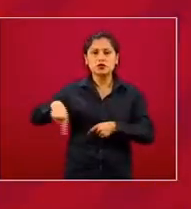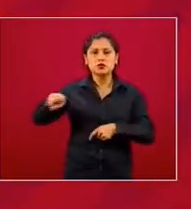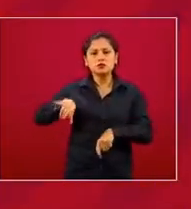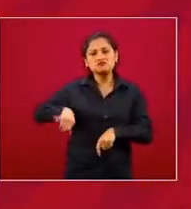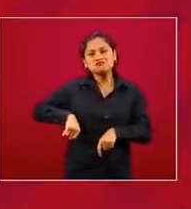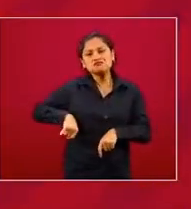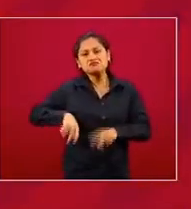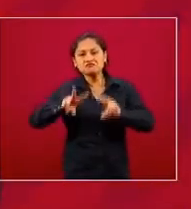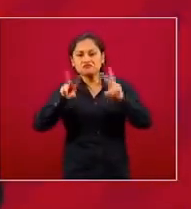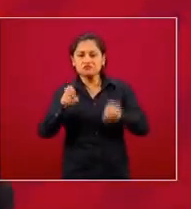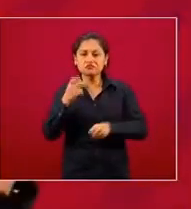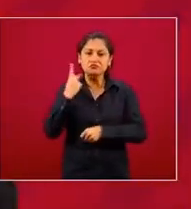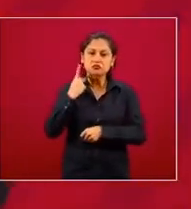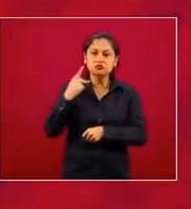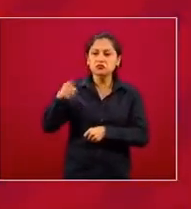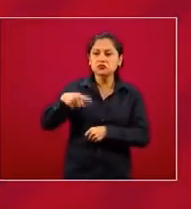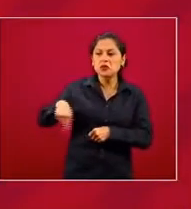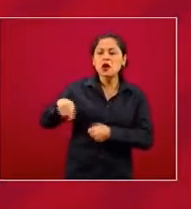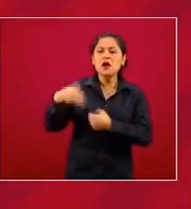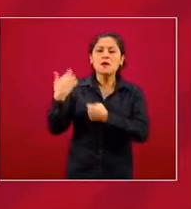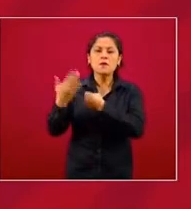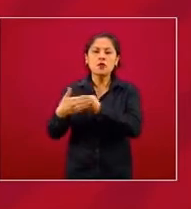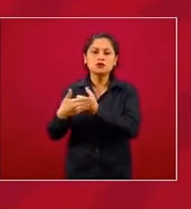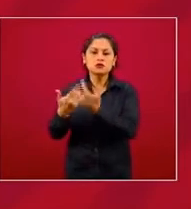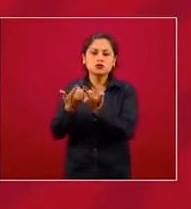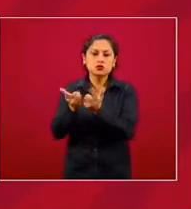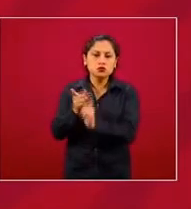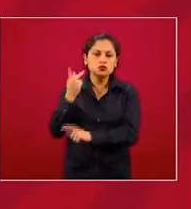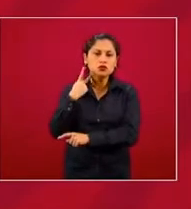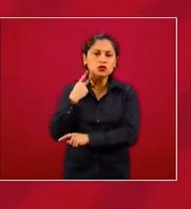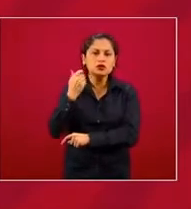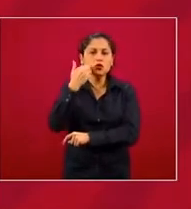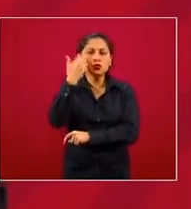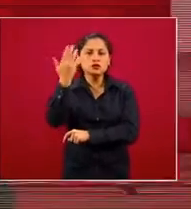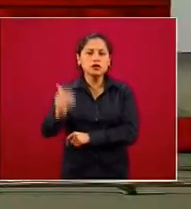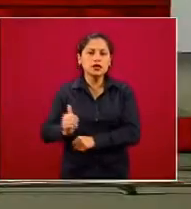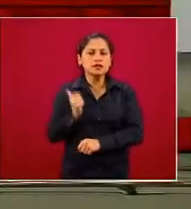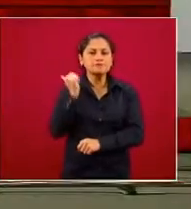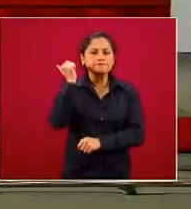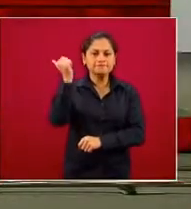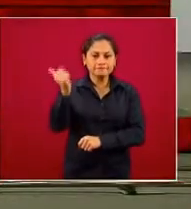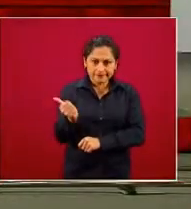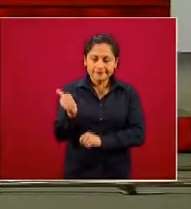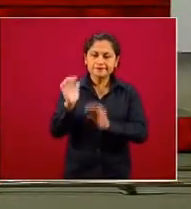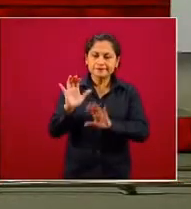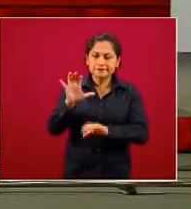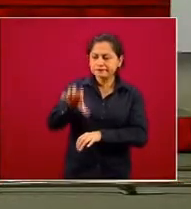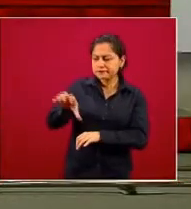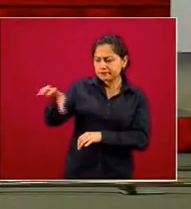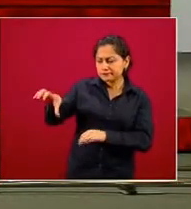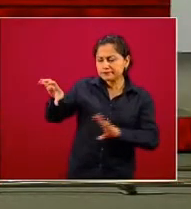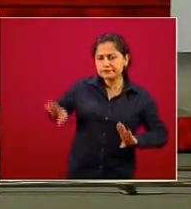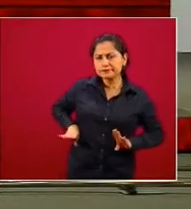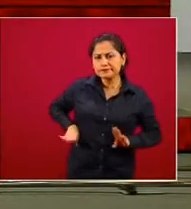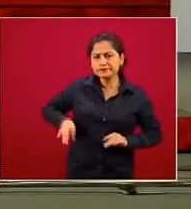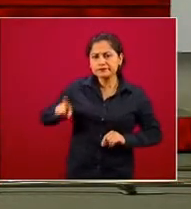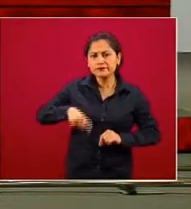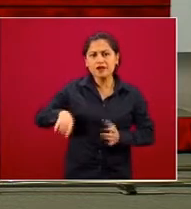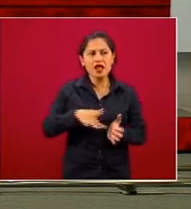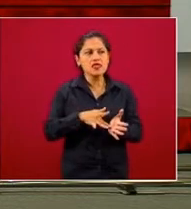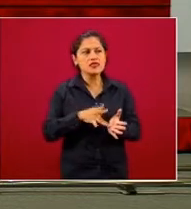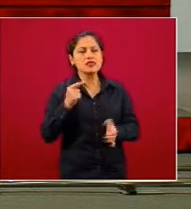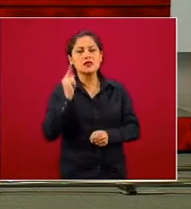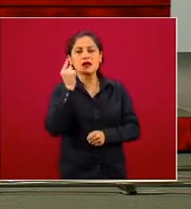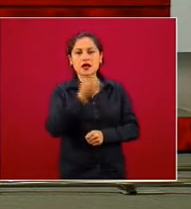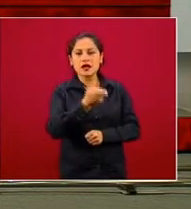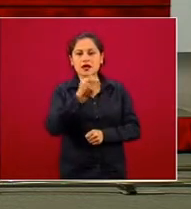los looking que están por to get quererse registration and registrar, why los que not. quieren And posicionarse, so they que take toman every single thing that comes out cada to cosa que drive it sale in a para